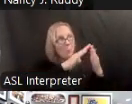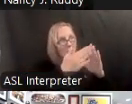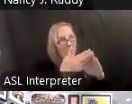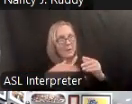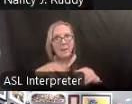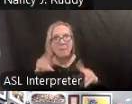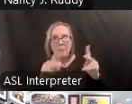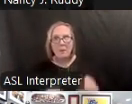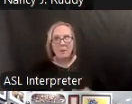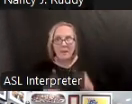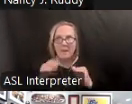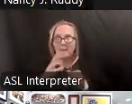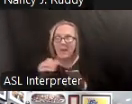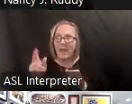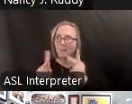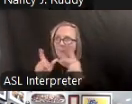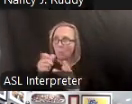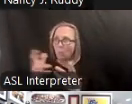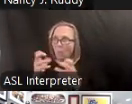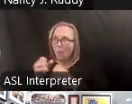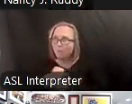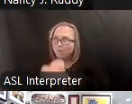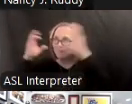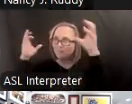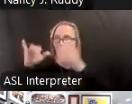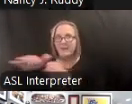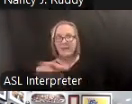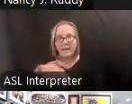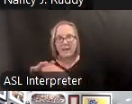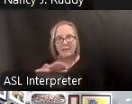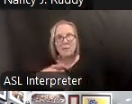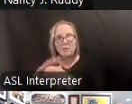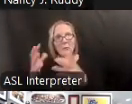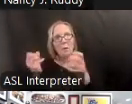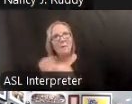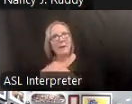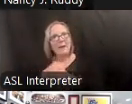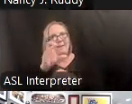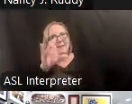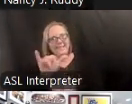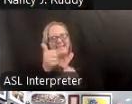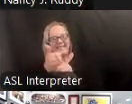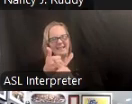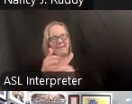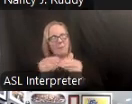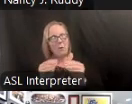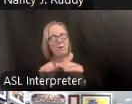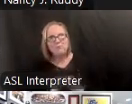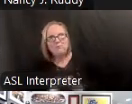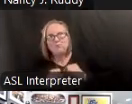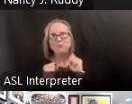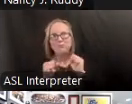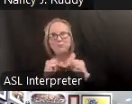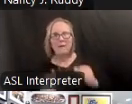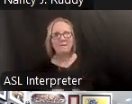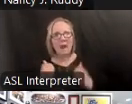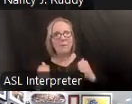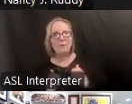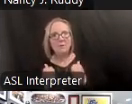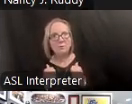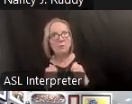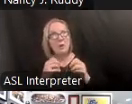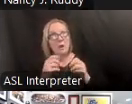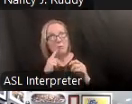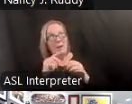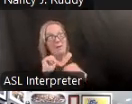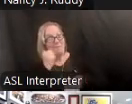visionaries, all to create a more vibrant and livable city. We've designed and built numerous projects right here on Manhattan's West